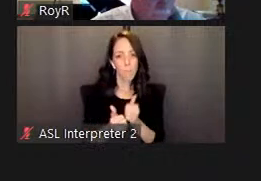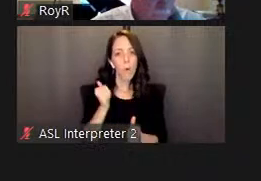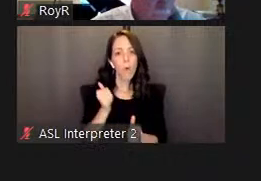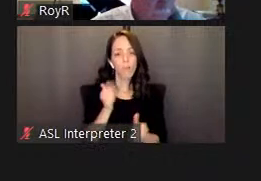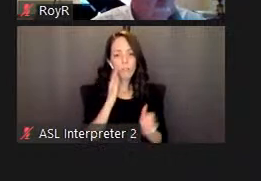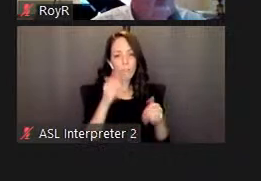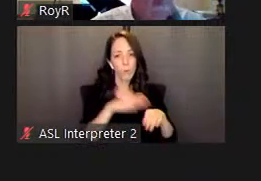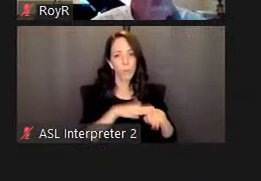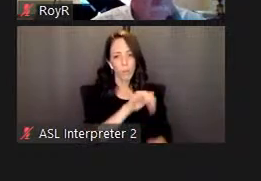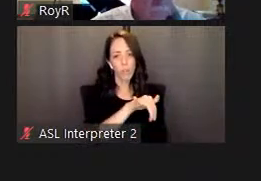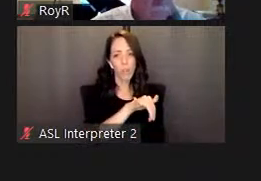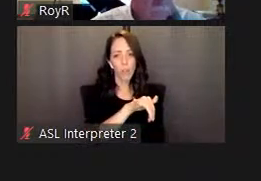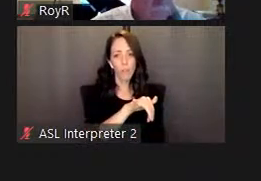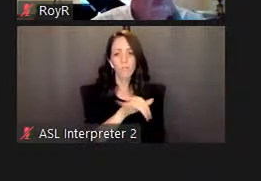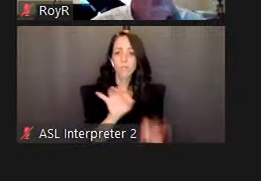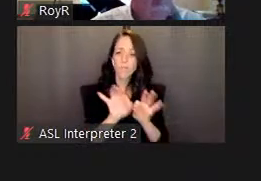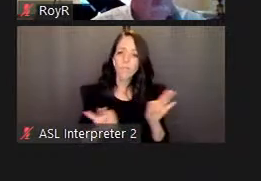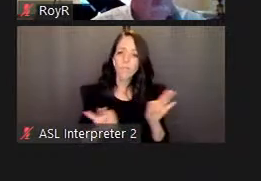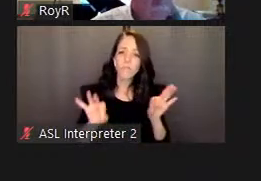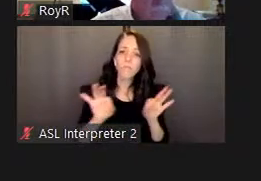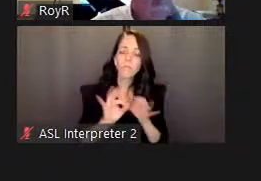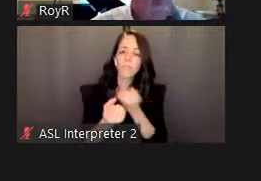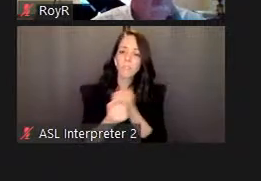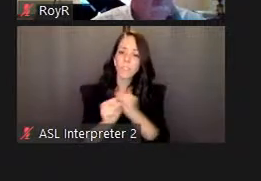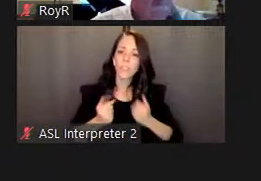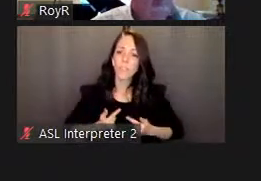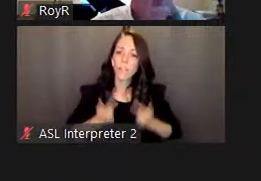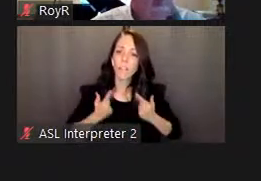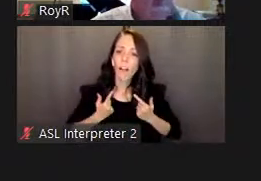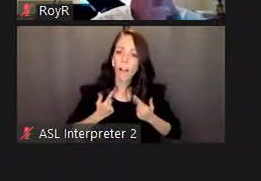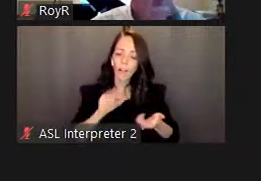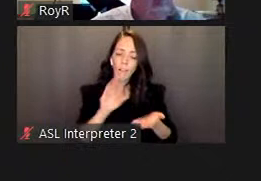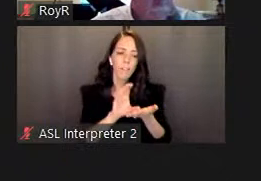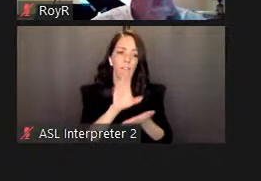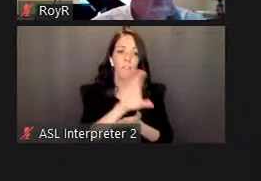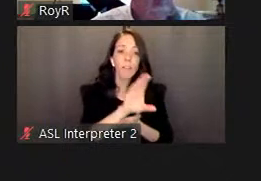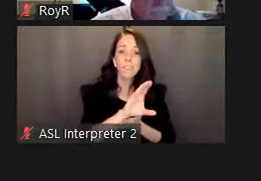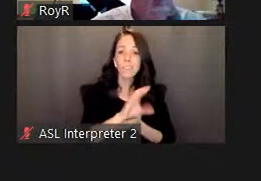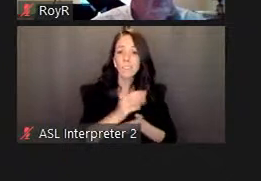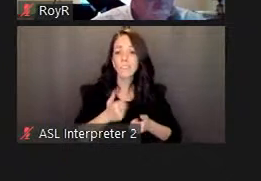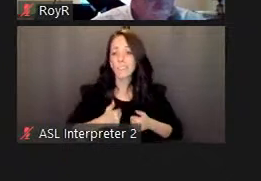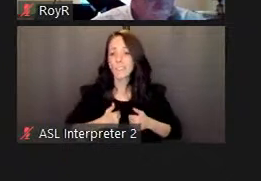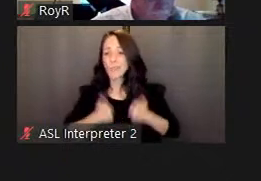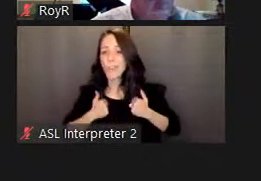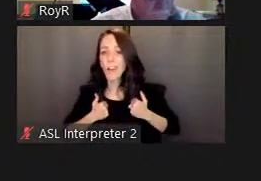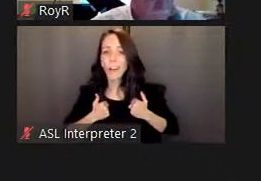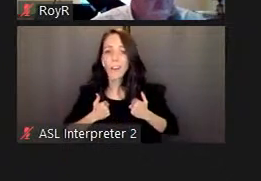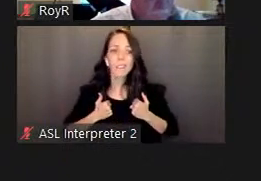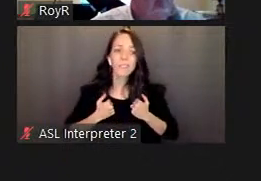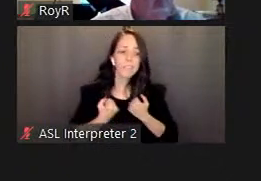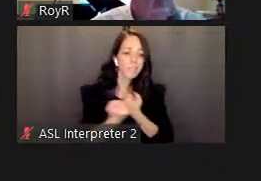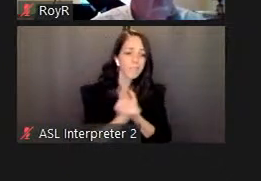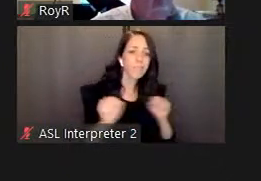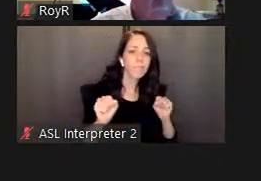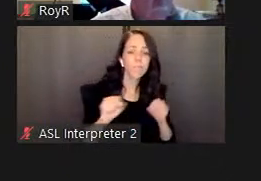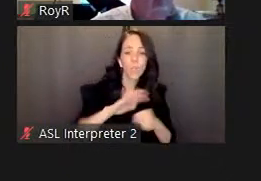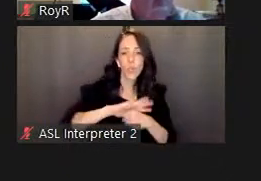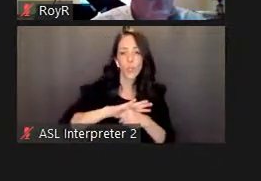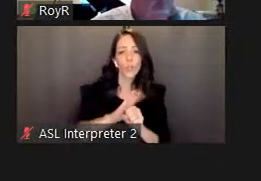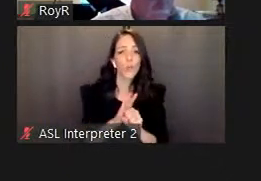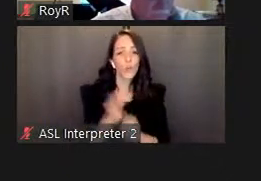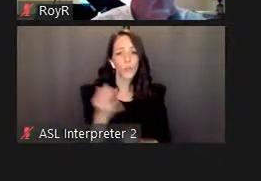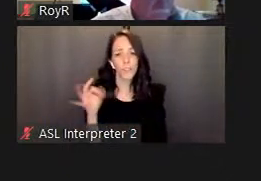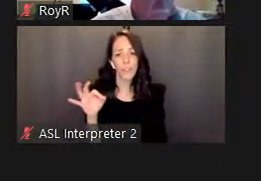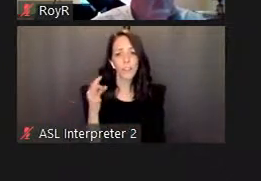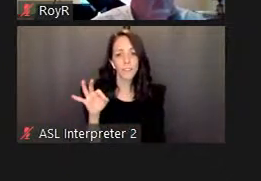we are saving lives by investing in surviving COVID-19. We're investing